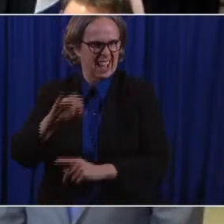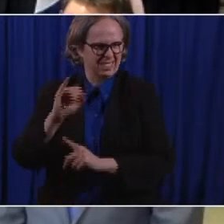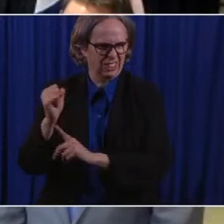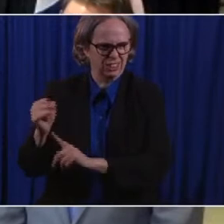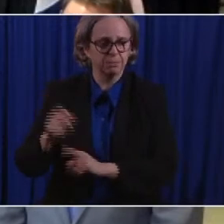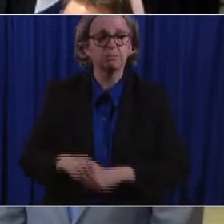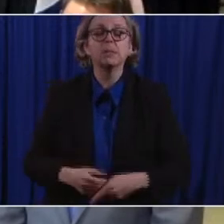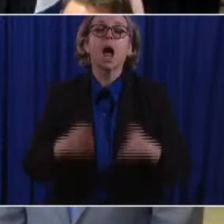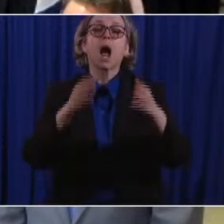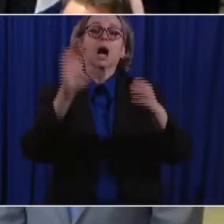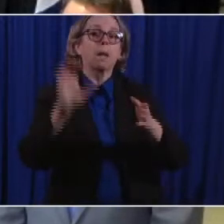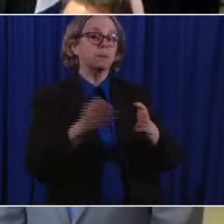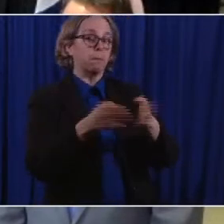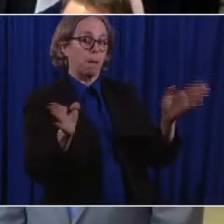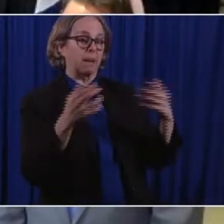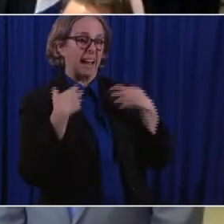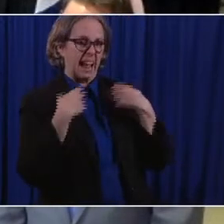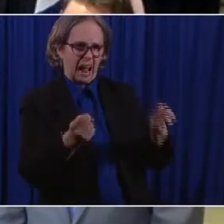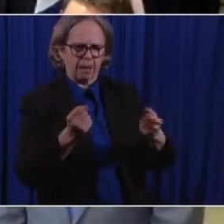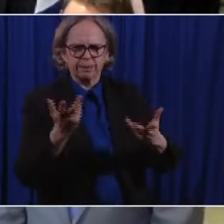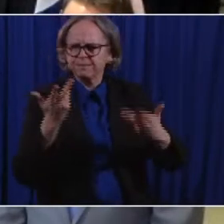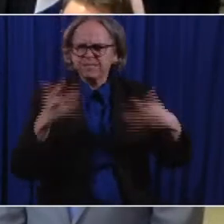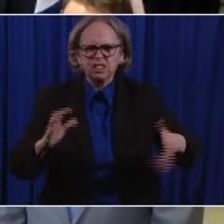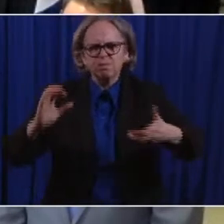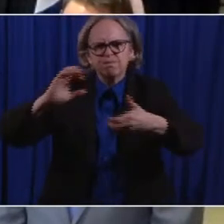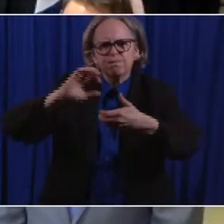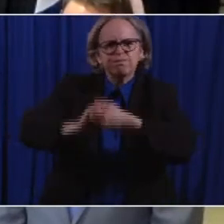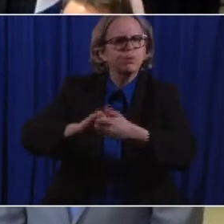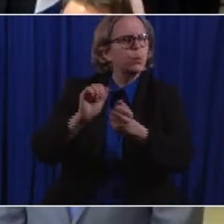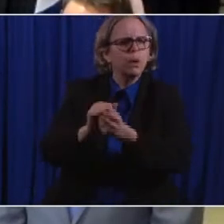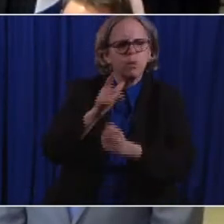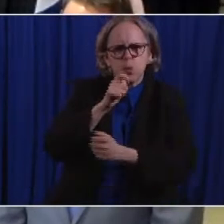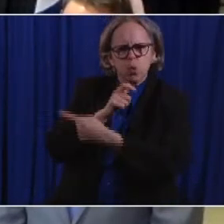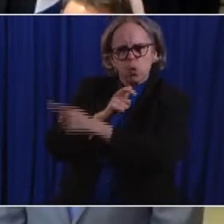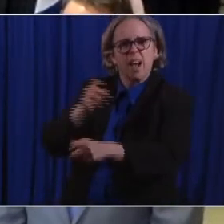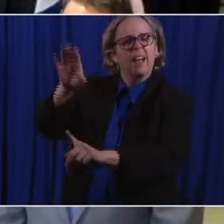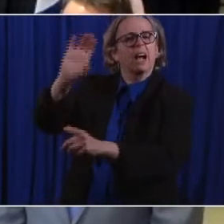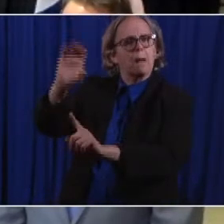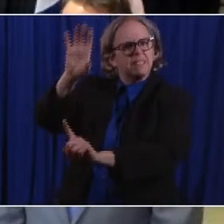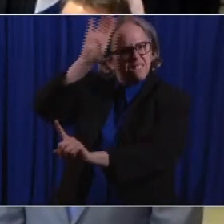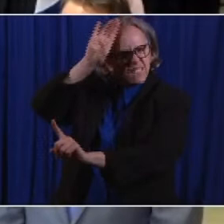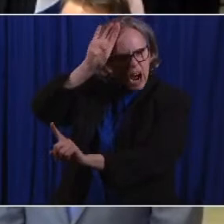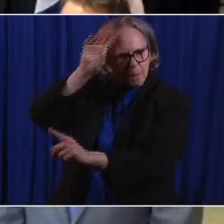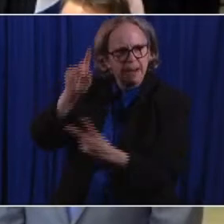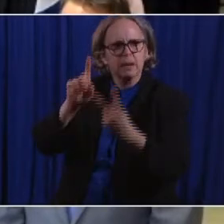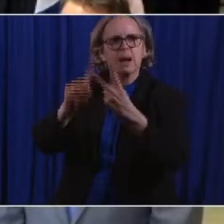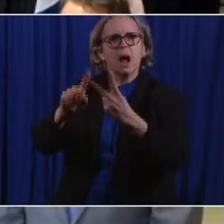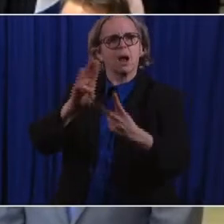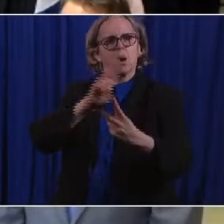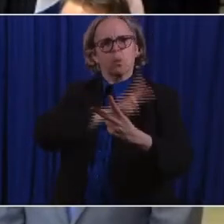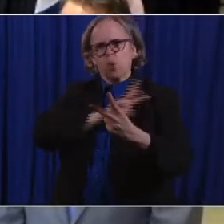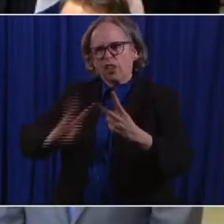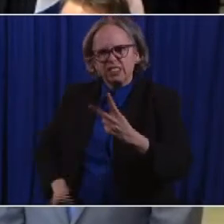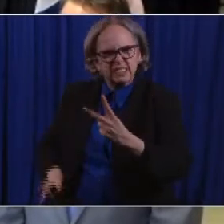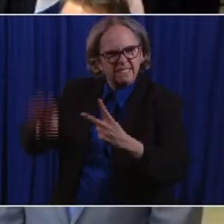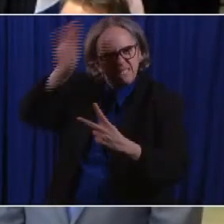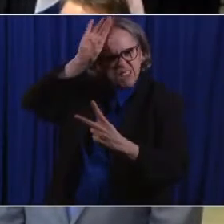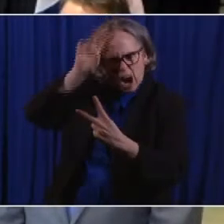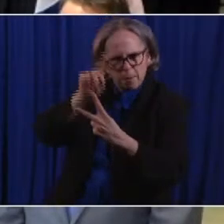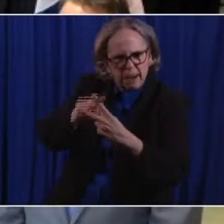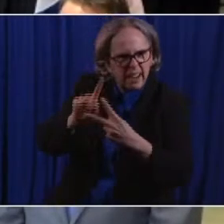through Columbus Fire Department, as well as Worthington Fire Department. And any day we open the doors here to vaccinate individuals, it takes